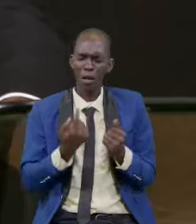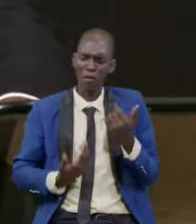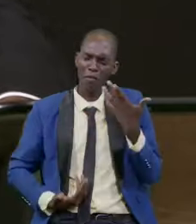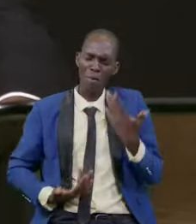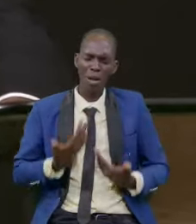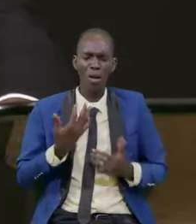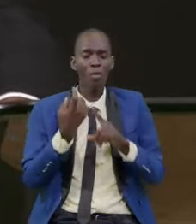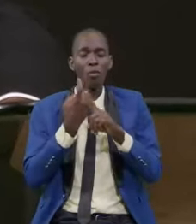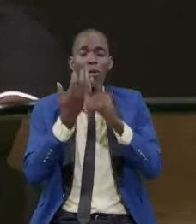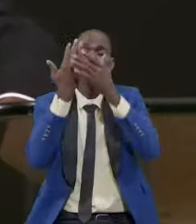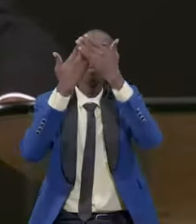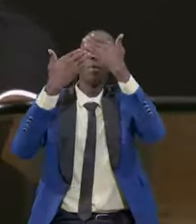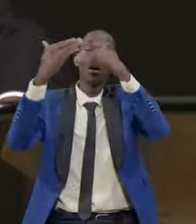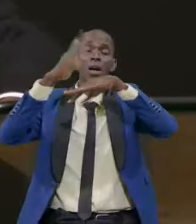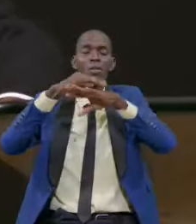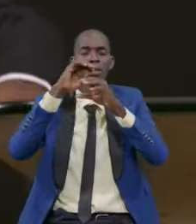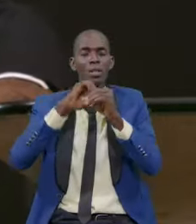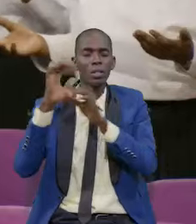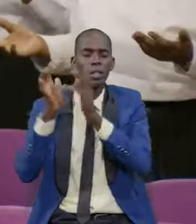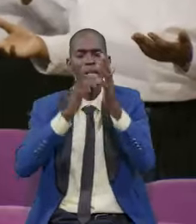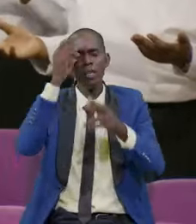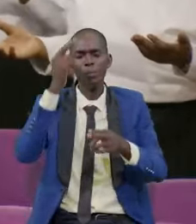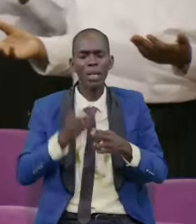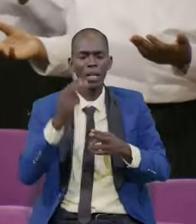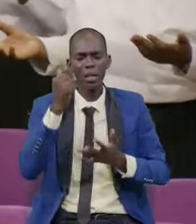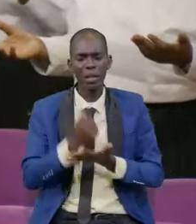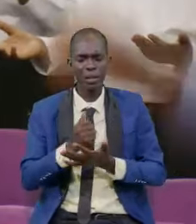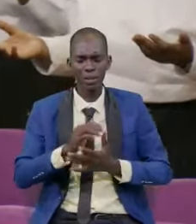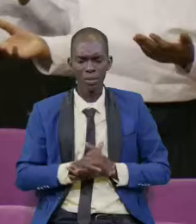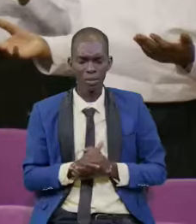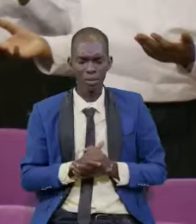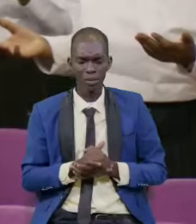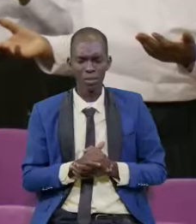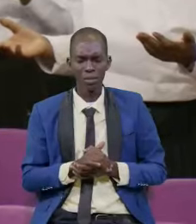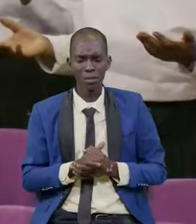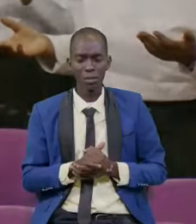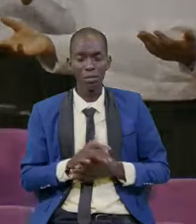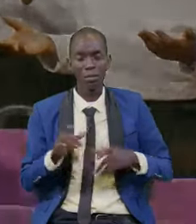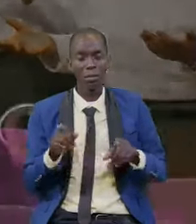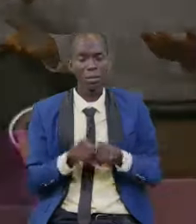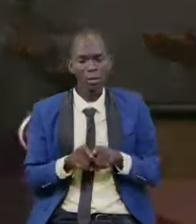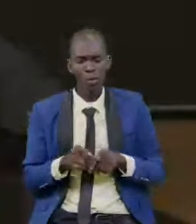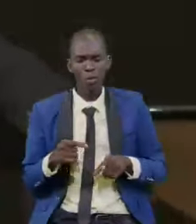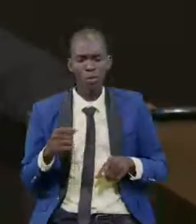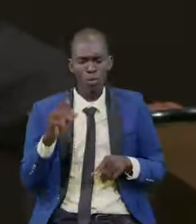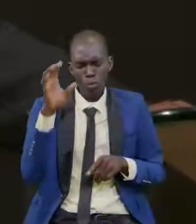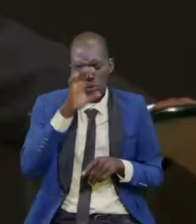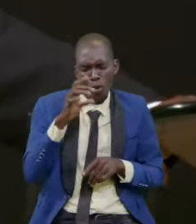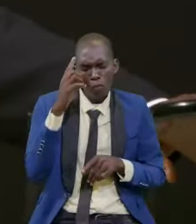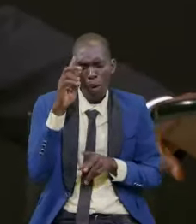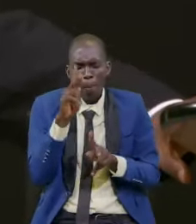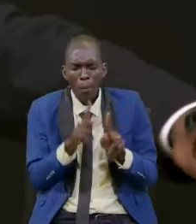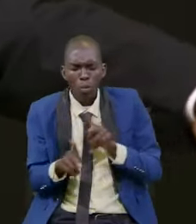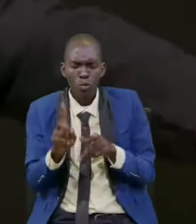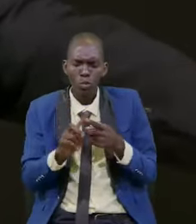from heaven in Jesus' name. And as we are looking for people to use to